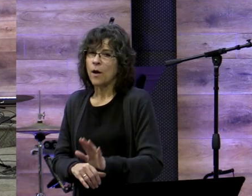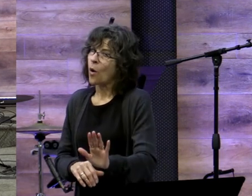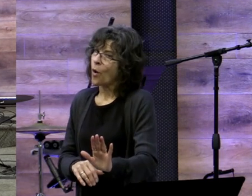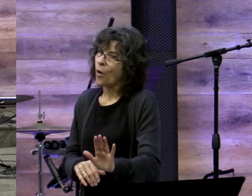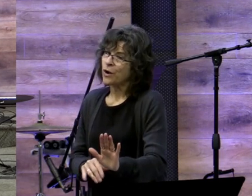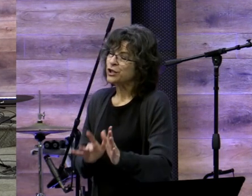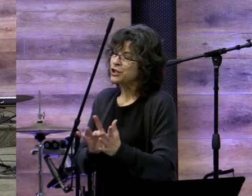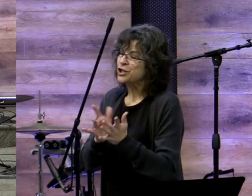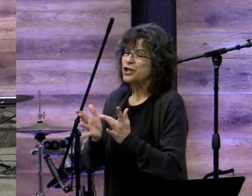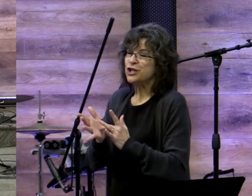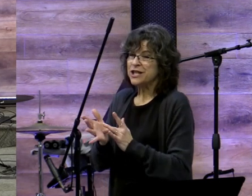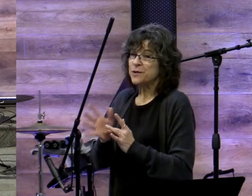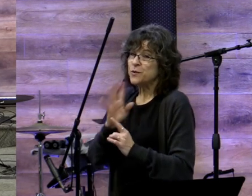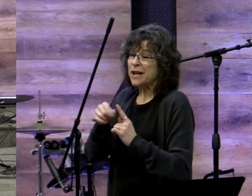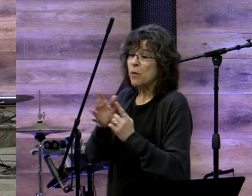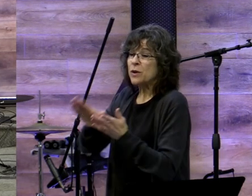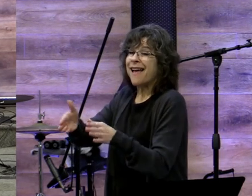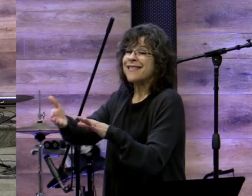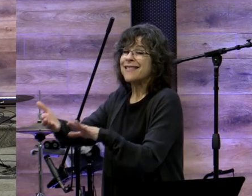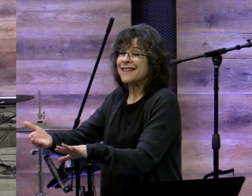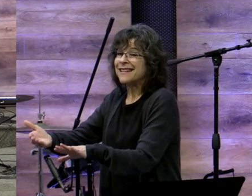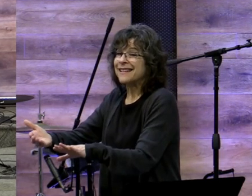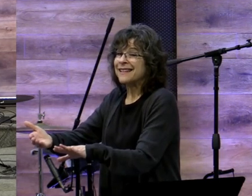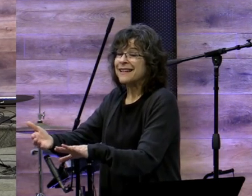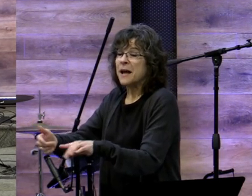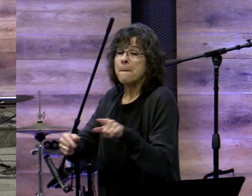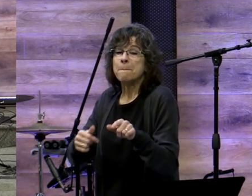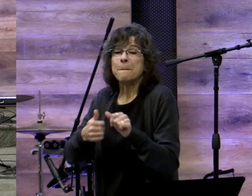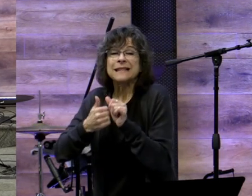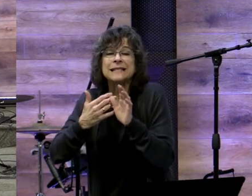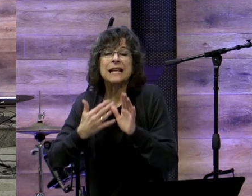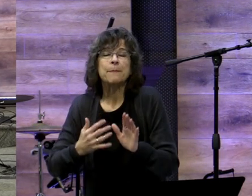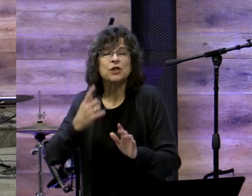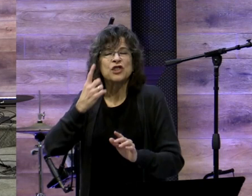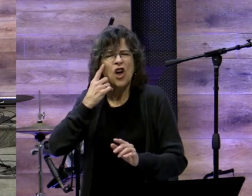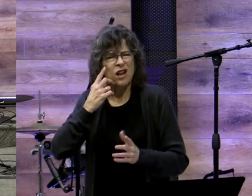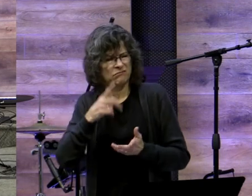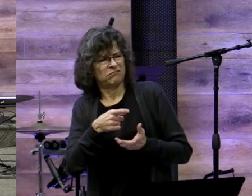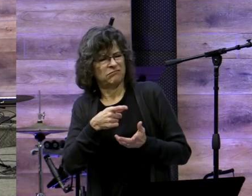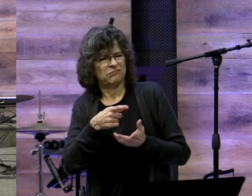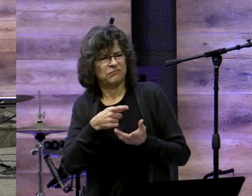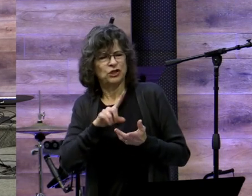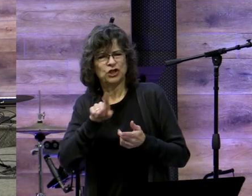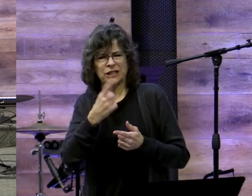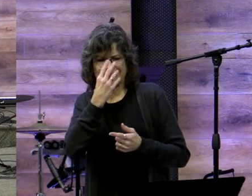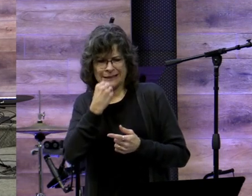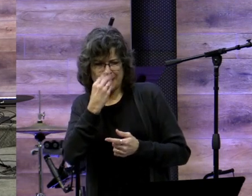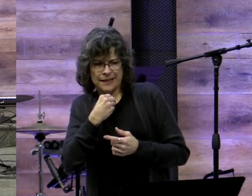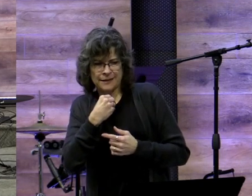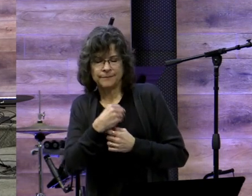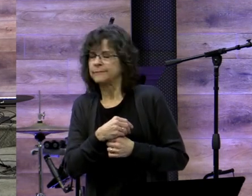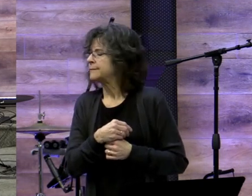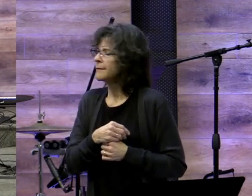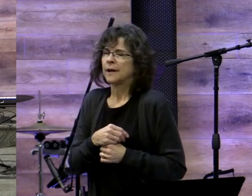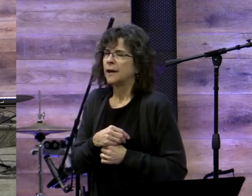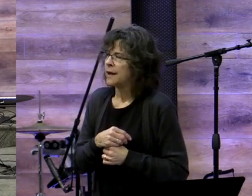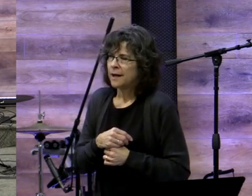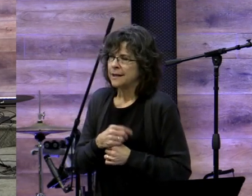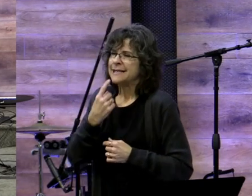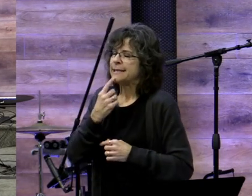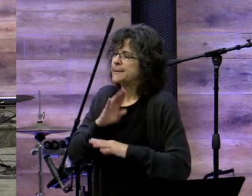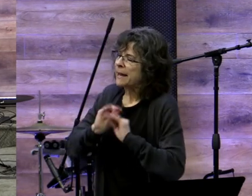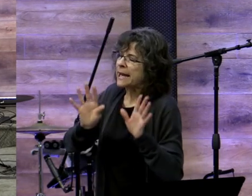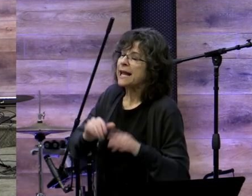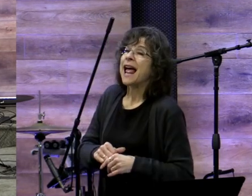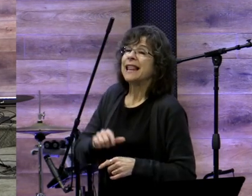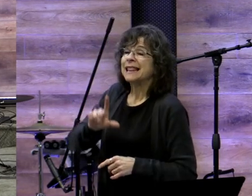death, but they thought that he meant taking rest in sleep. Then Jesus told them plainly, Lazarus has died, and for your